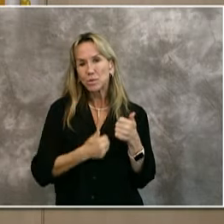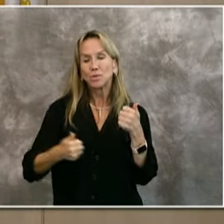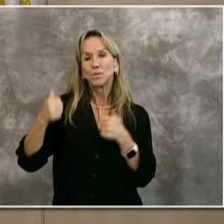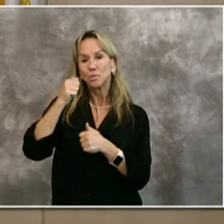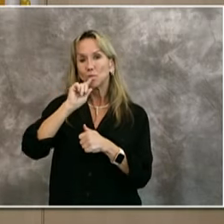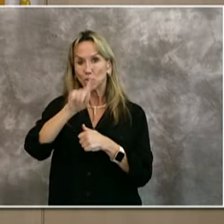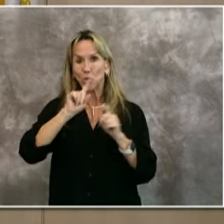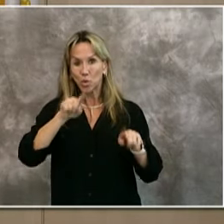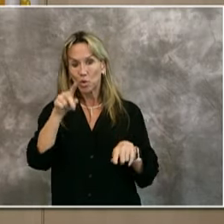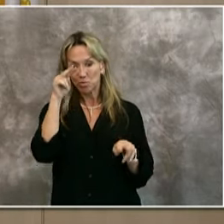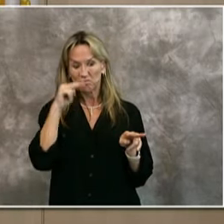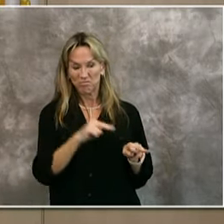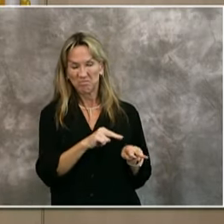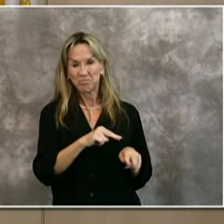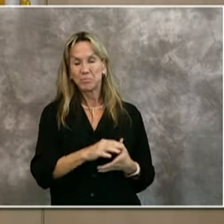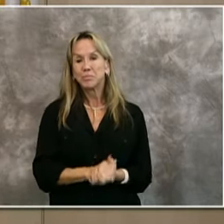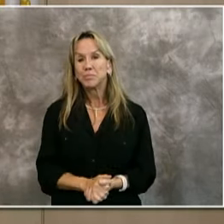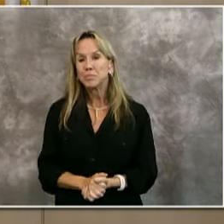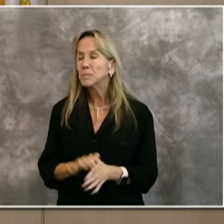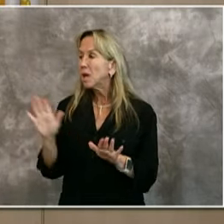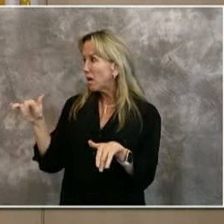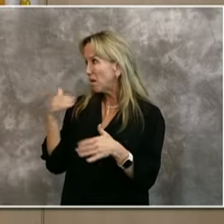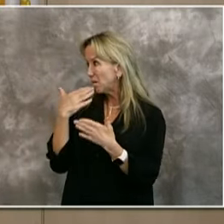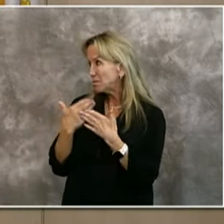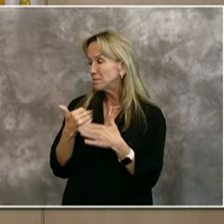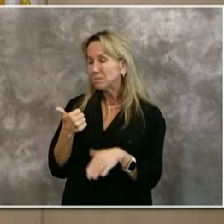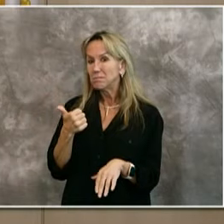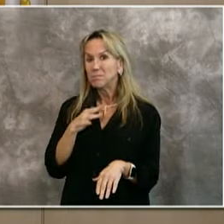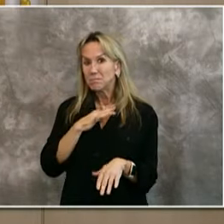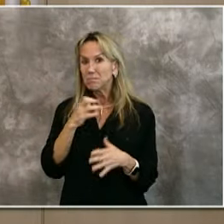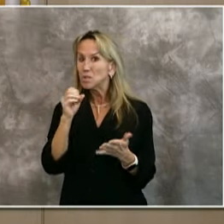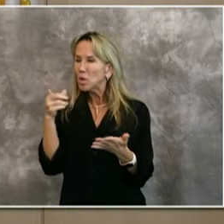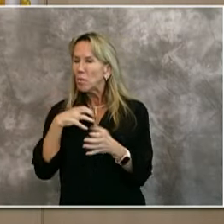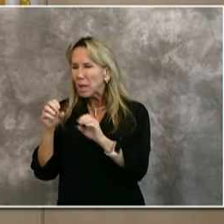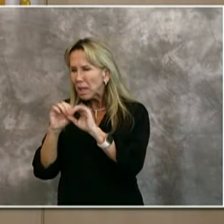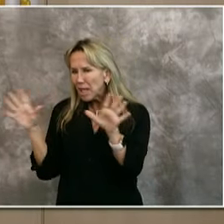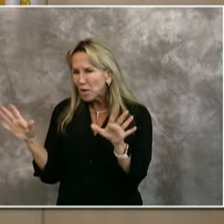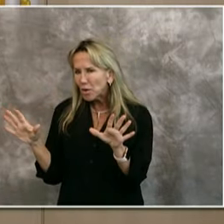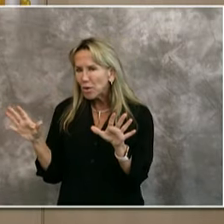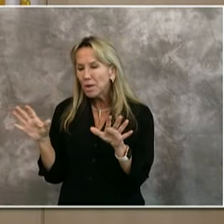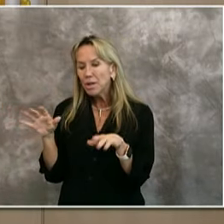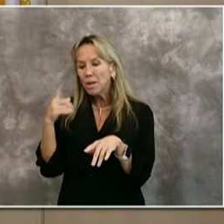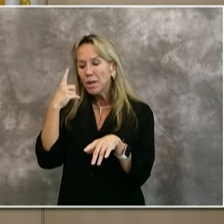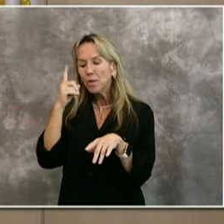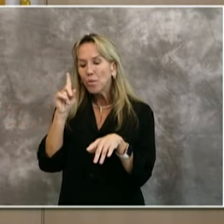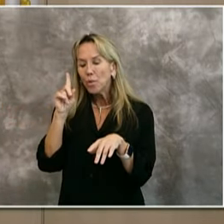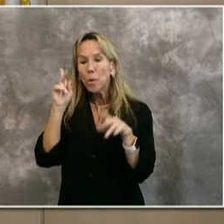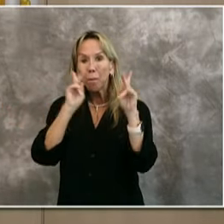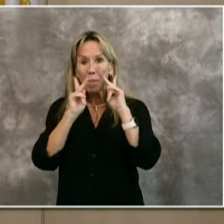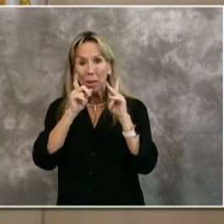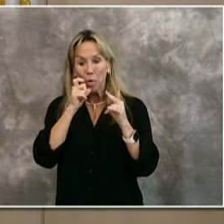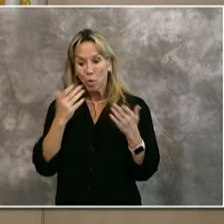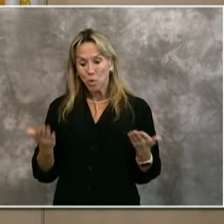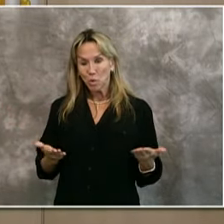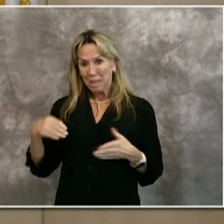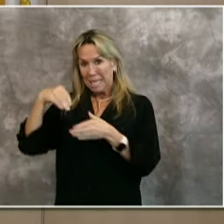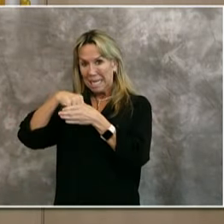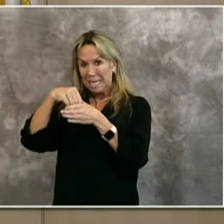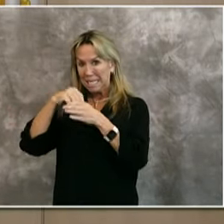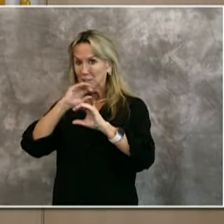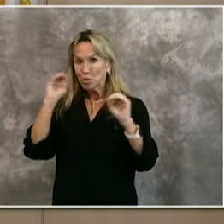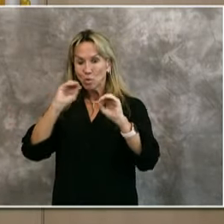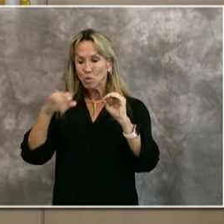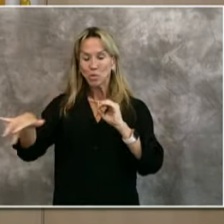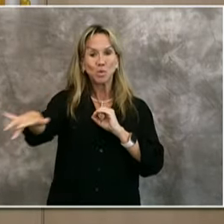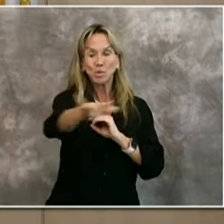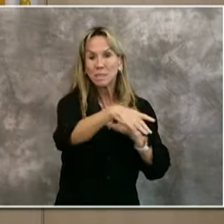Very good, thank you. And then for those, just to be further clear on that, for those that serve it inside, if they